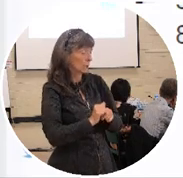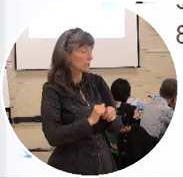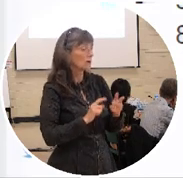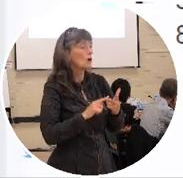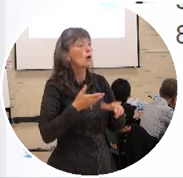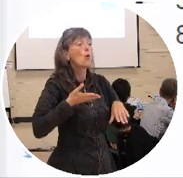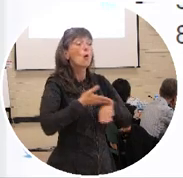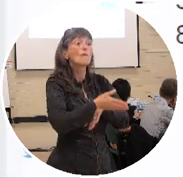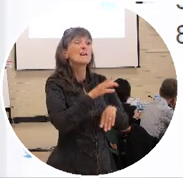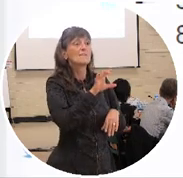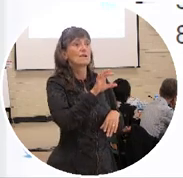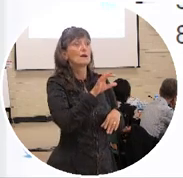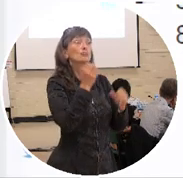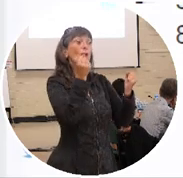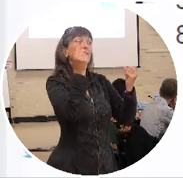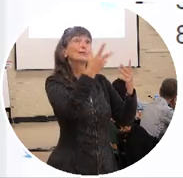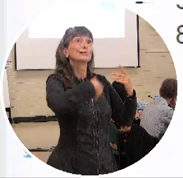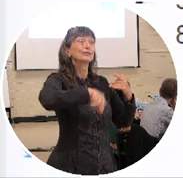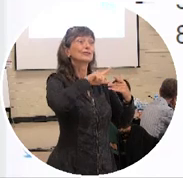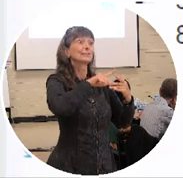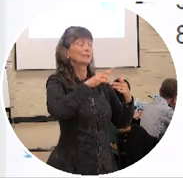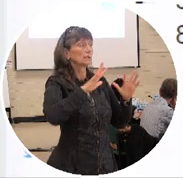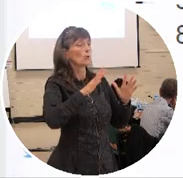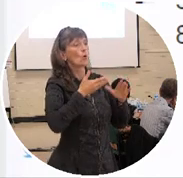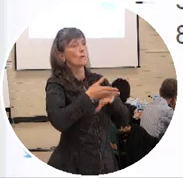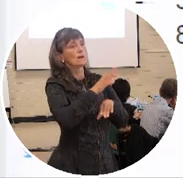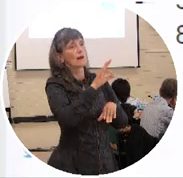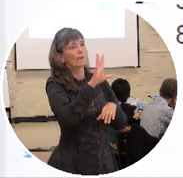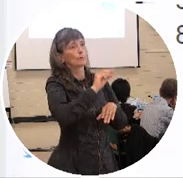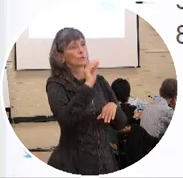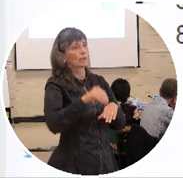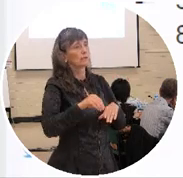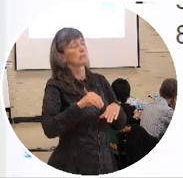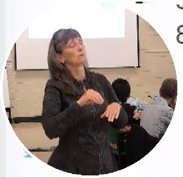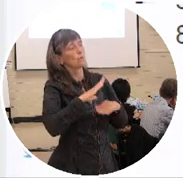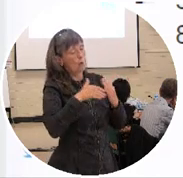95% of our 300 drivers, garage staff have completed that.